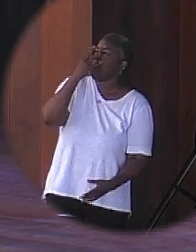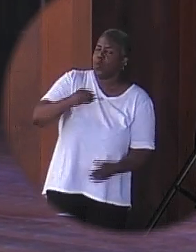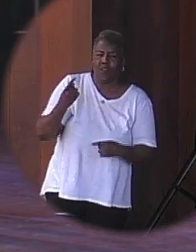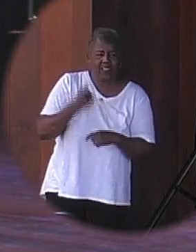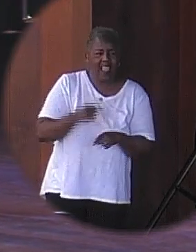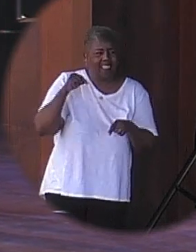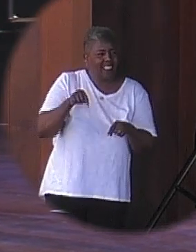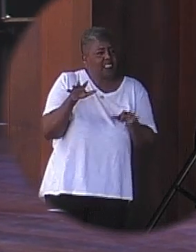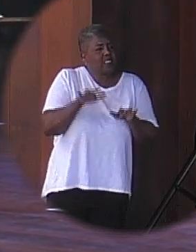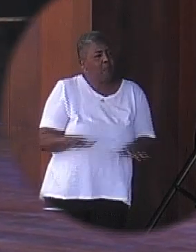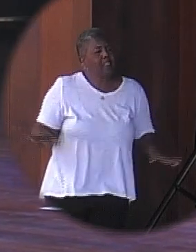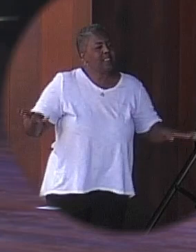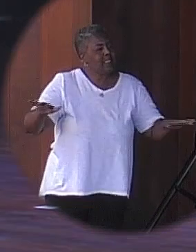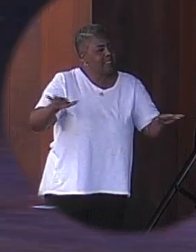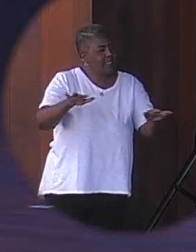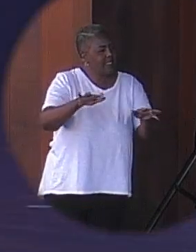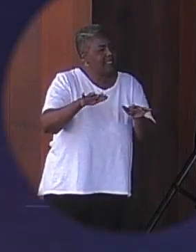to be in this space to work.